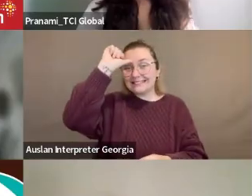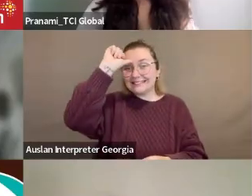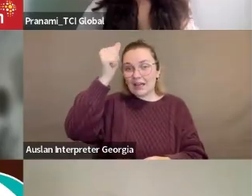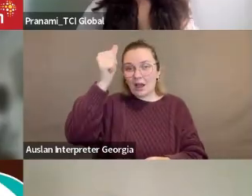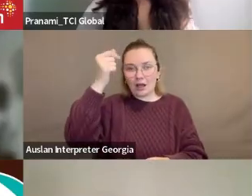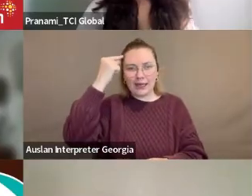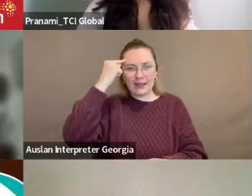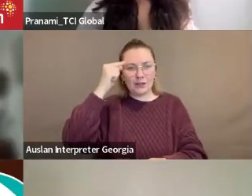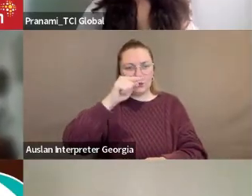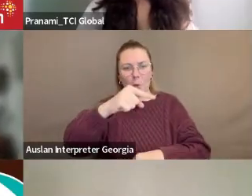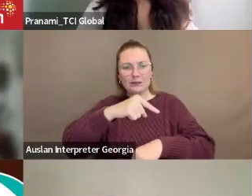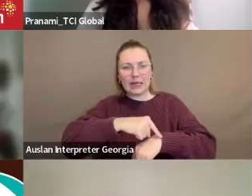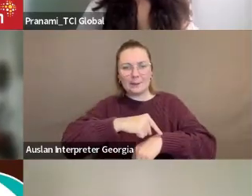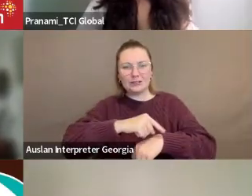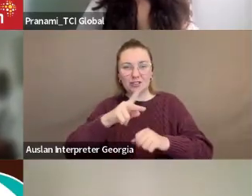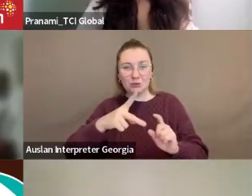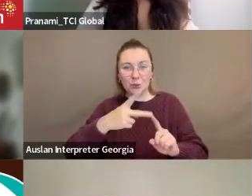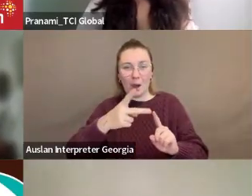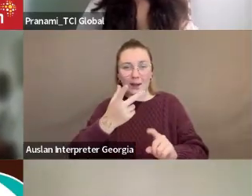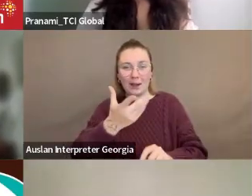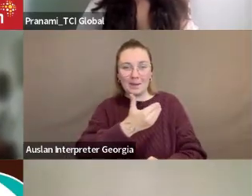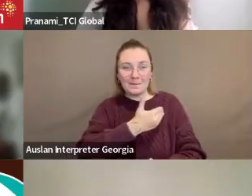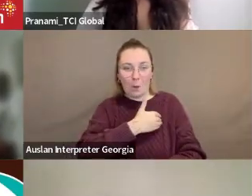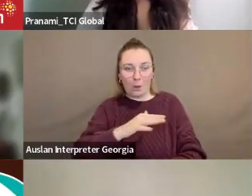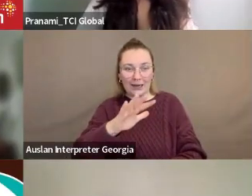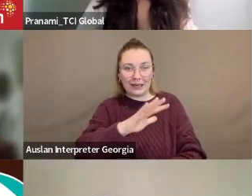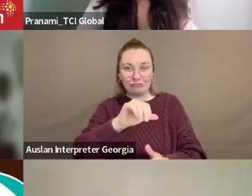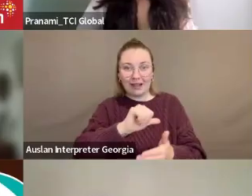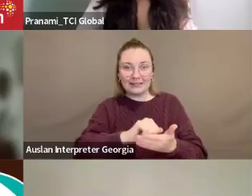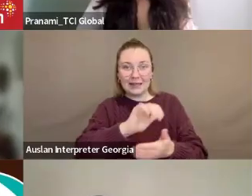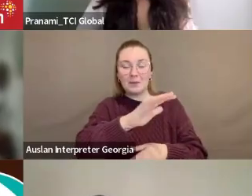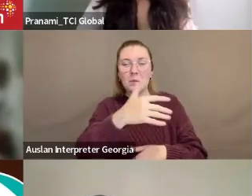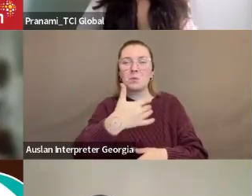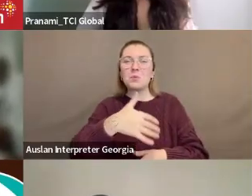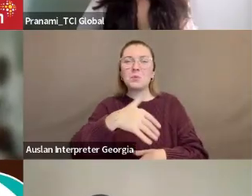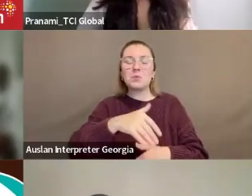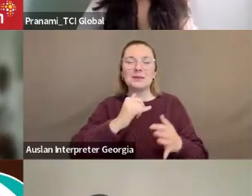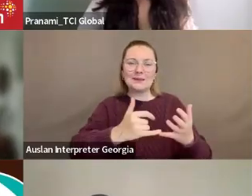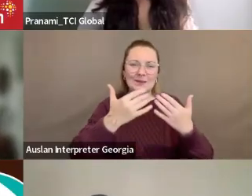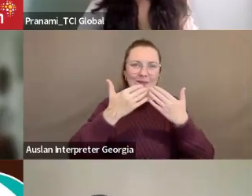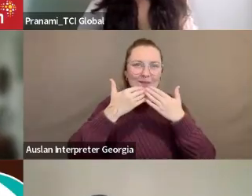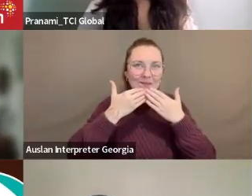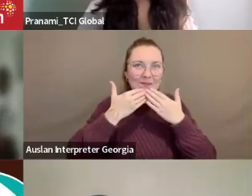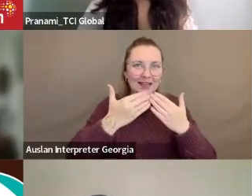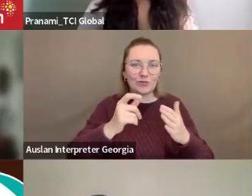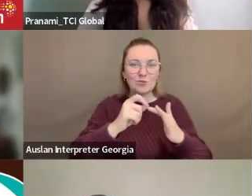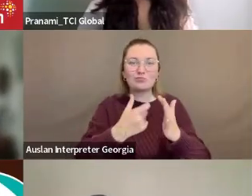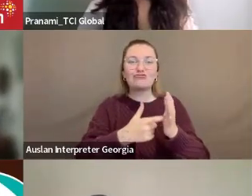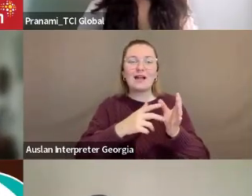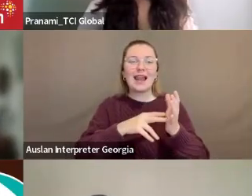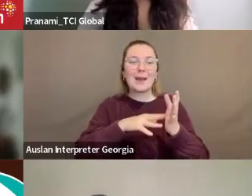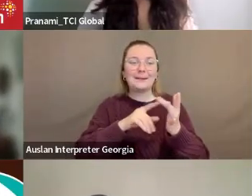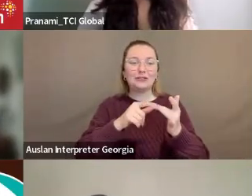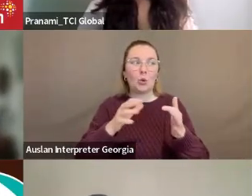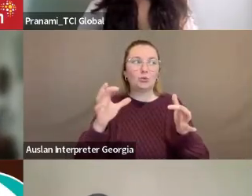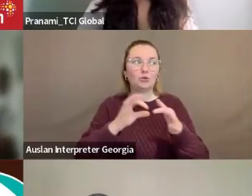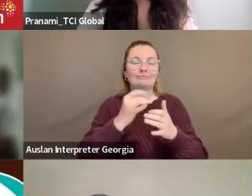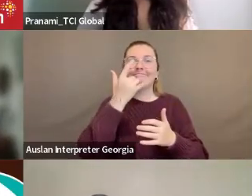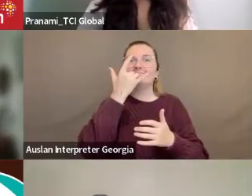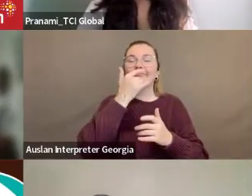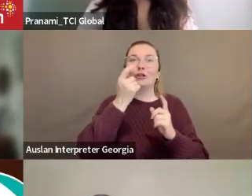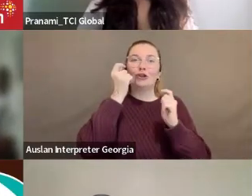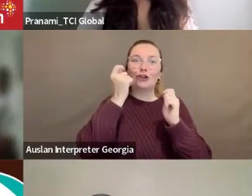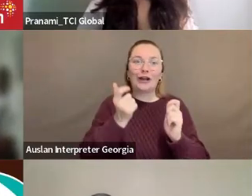I think it's just after 2 a.m. or around that. So thank you, Pranami, for joining so early in the